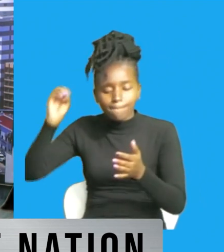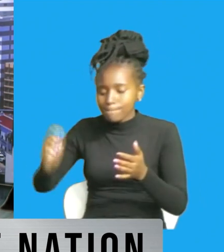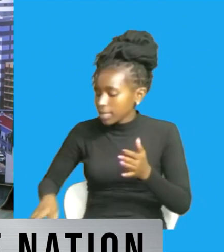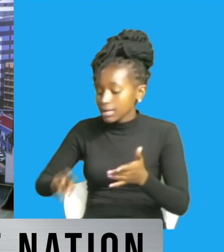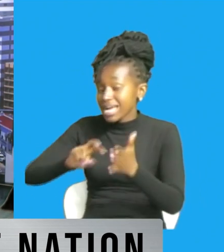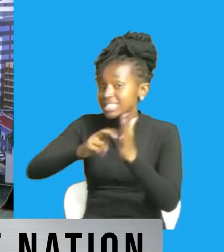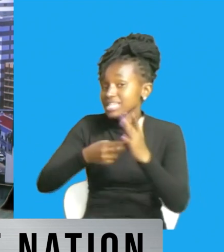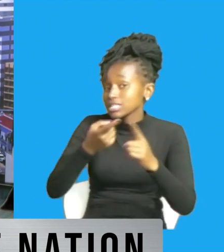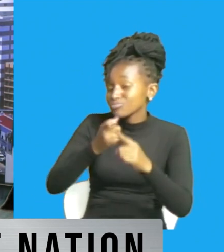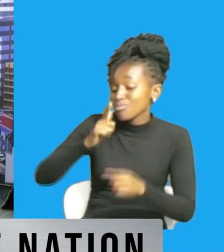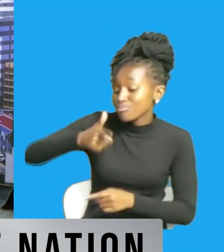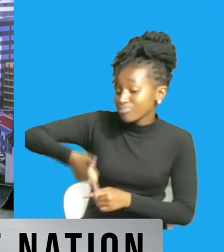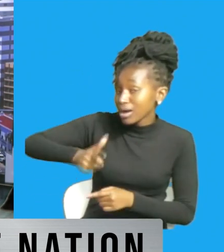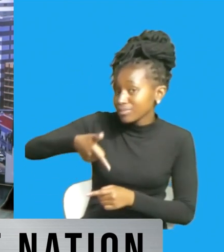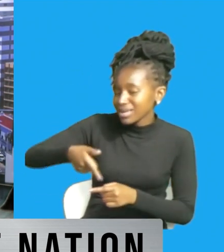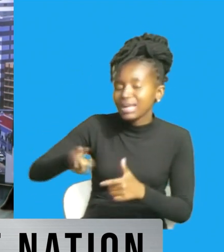disappointed